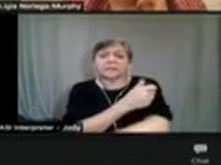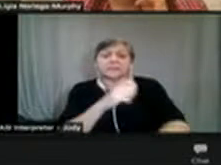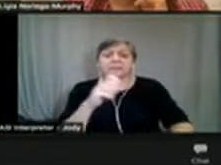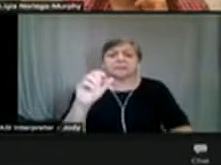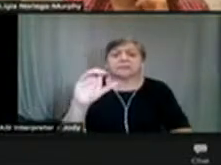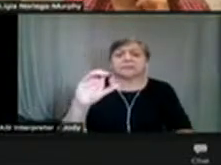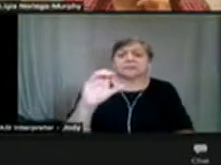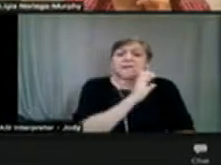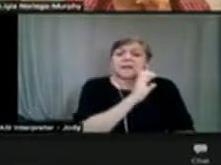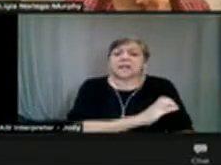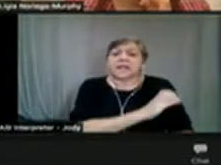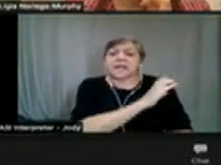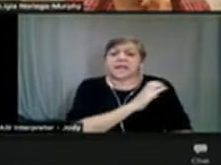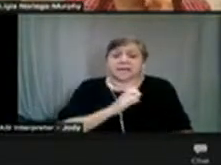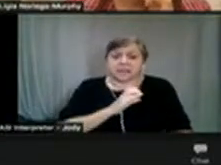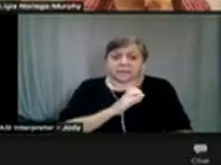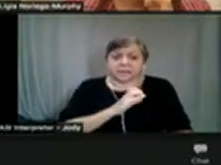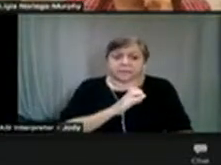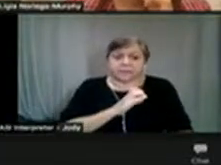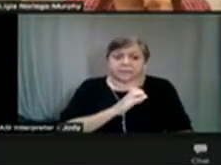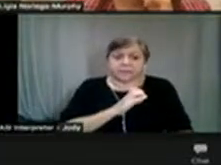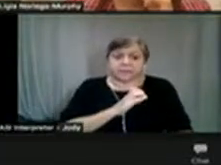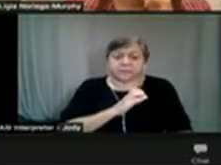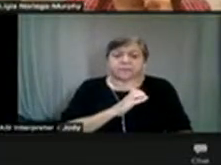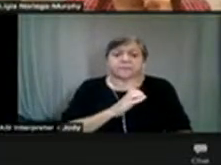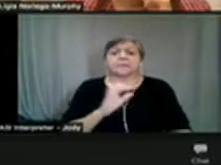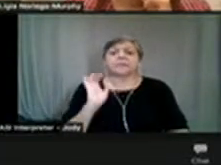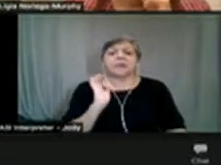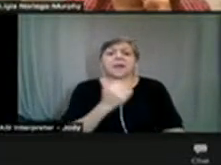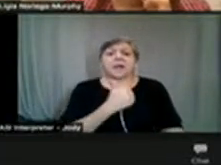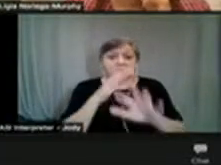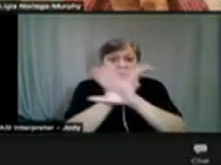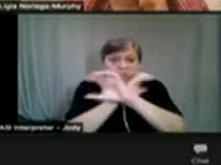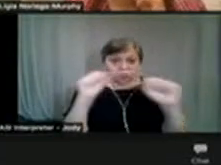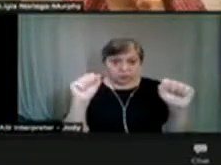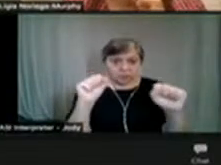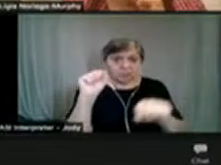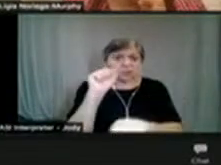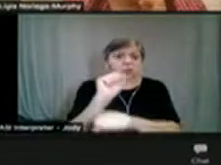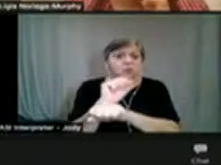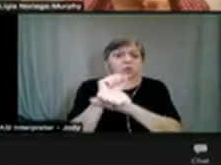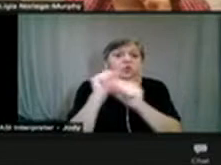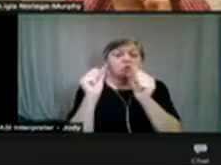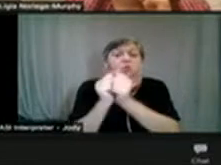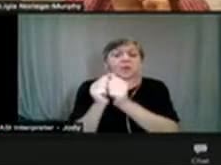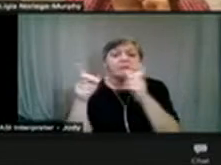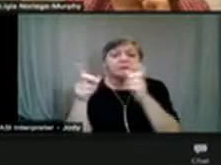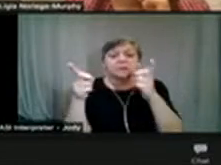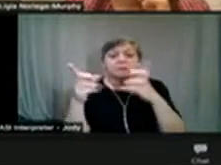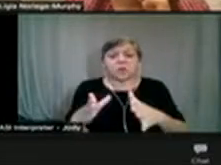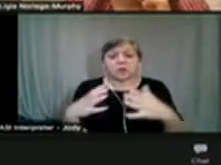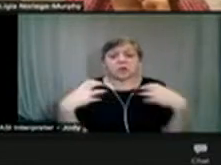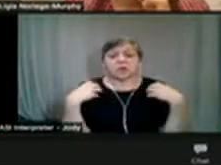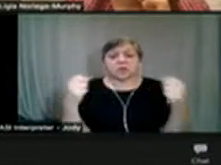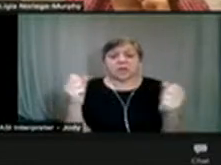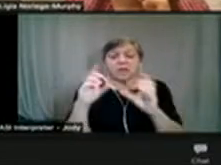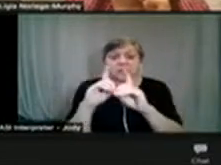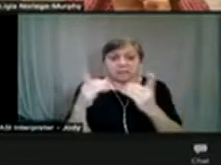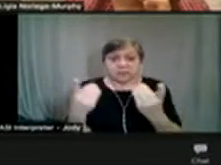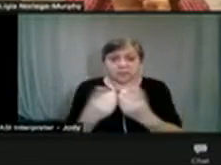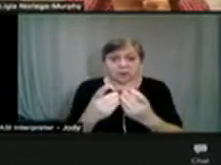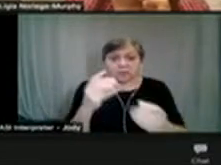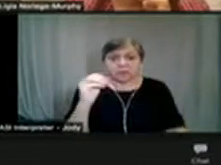our superintendent has been working closely with Mr. Webb, our director from the health department, and we are going to be having a